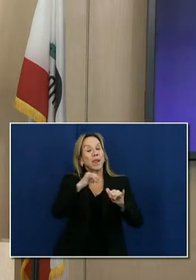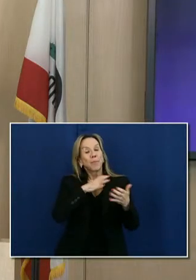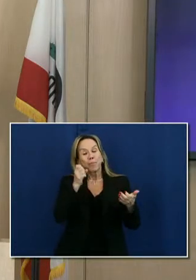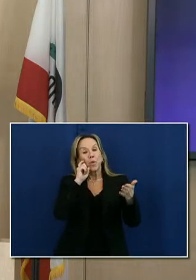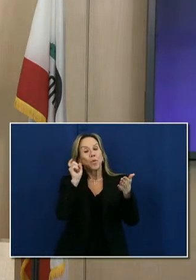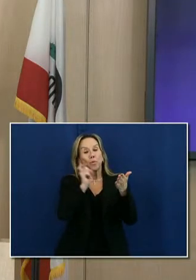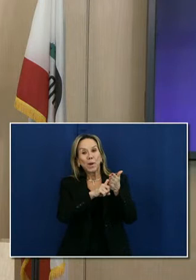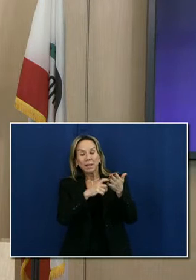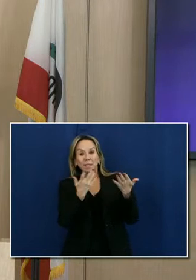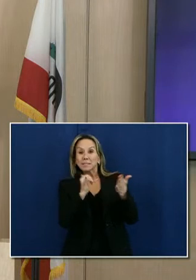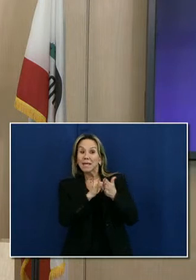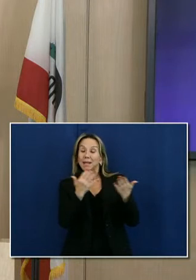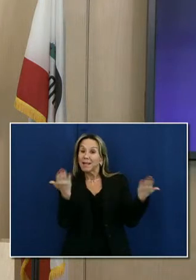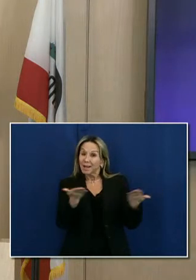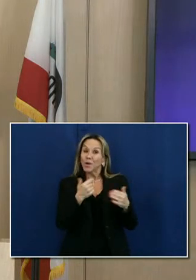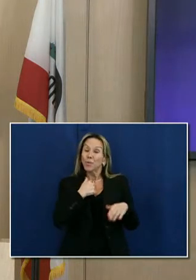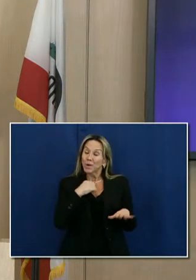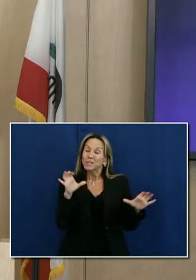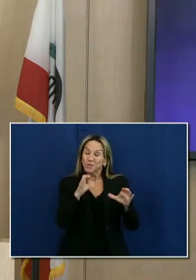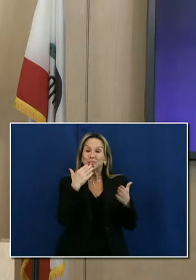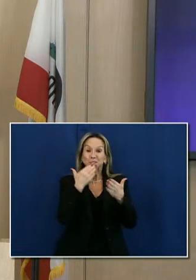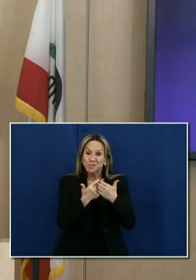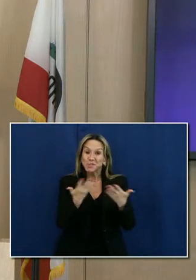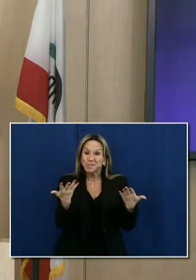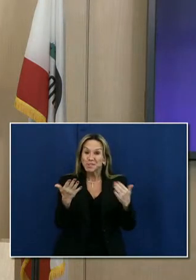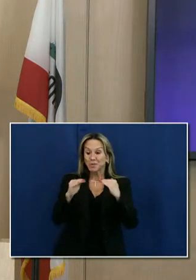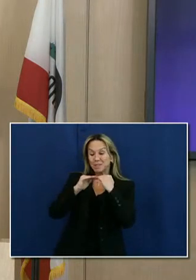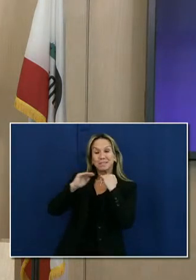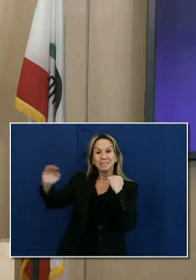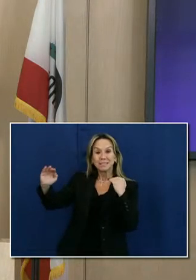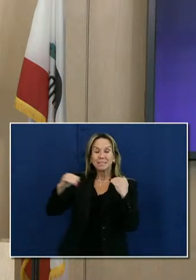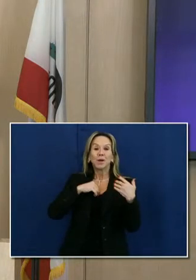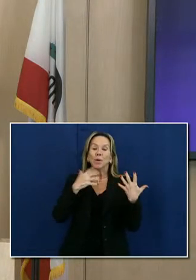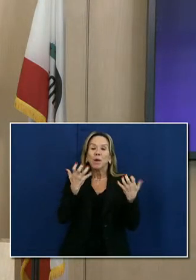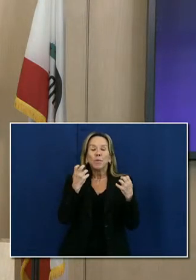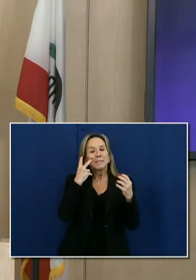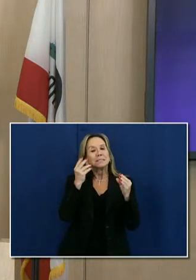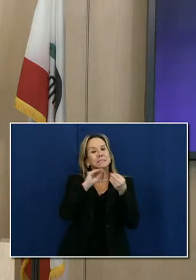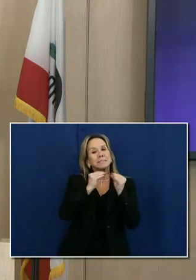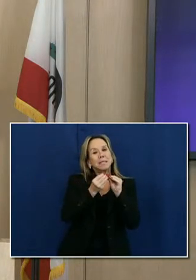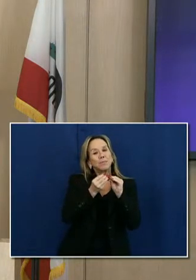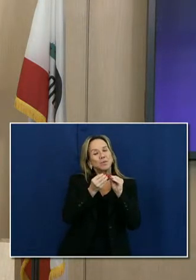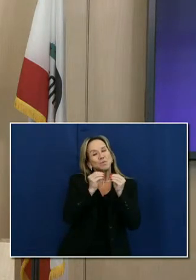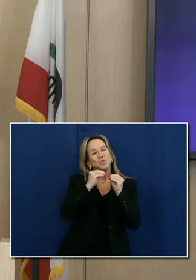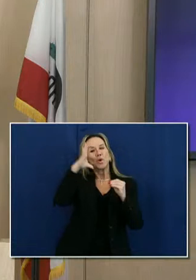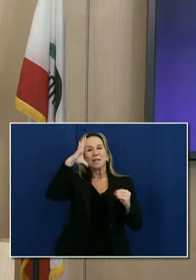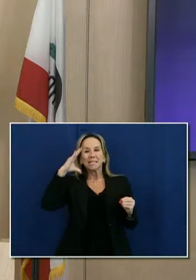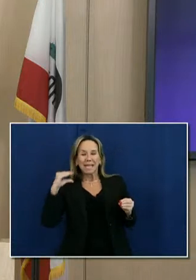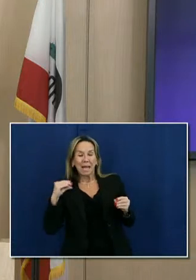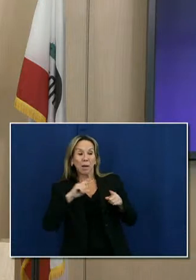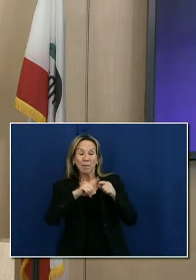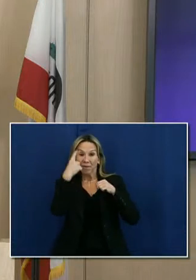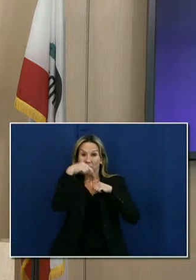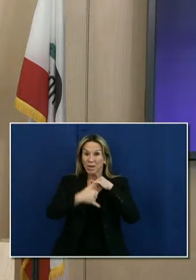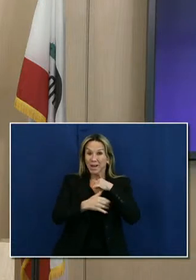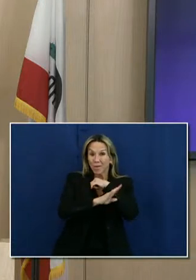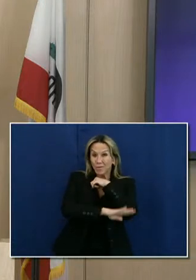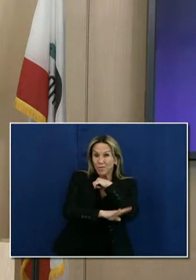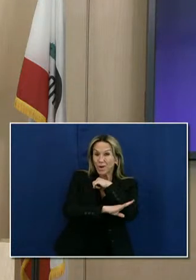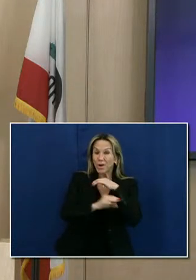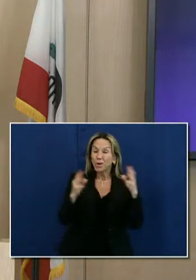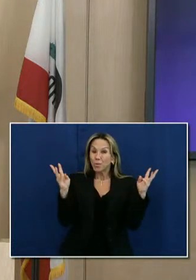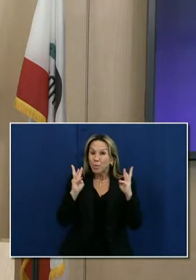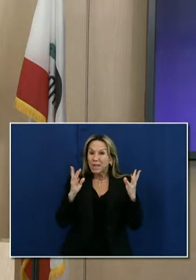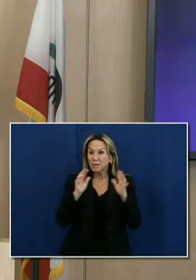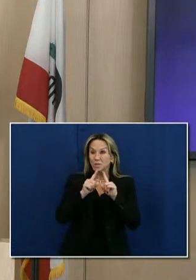recognize as a region we are doing well in holding steady. We obviously want those numbers to go down, but as we head into the fall and winter